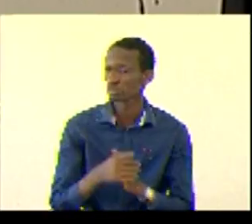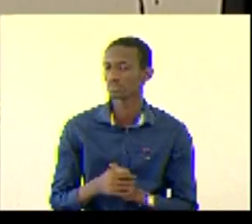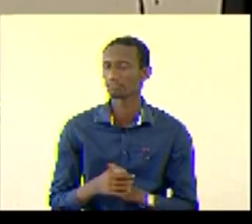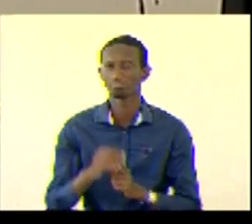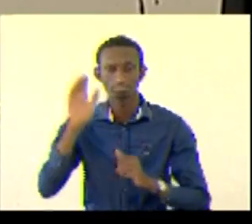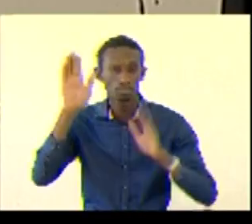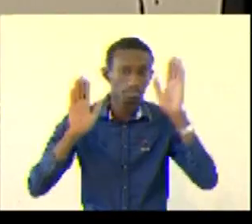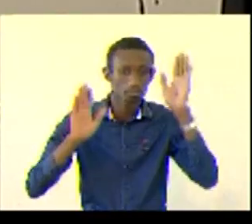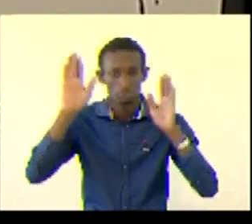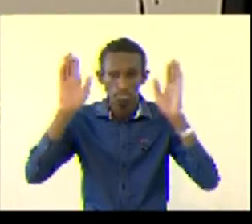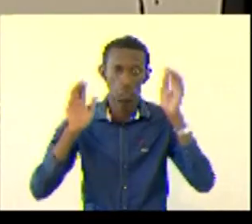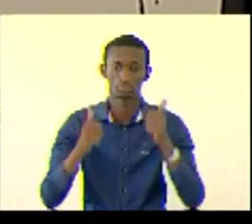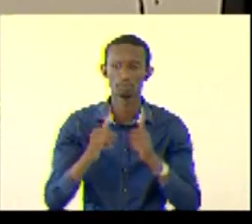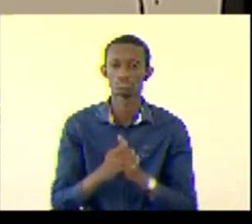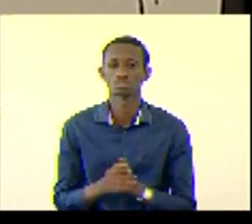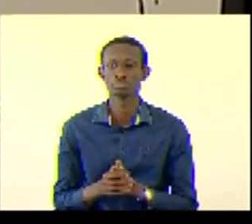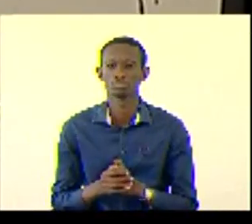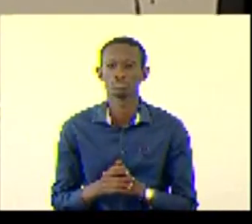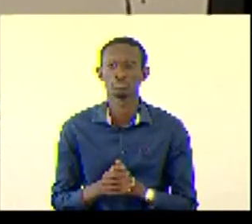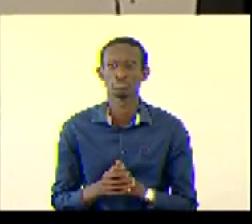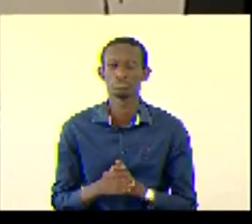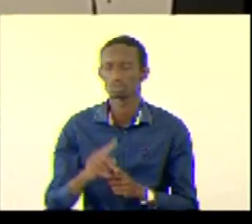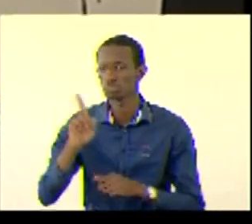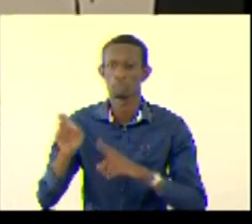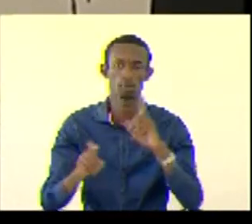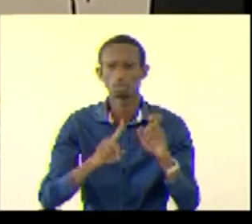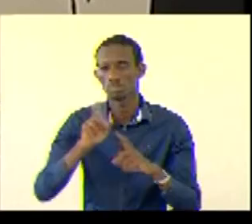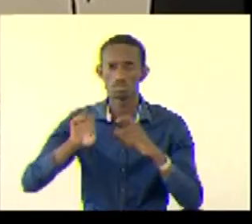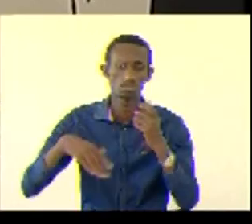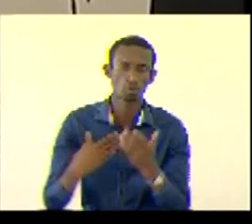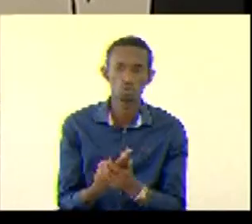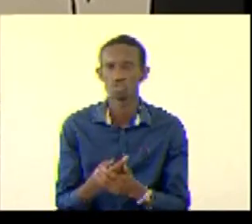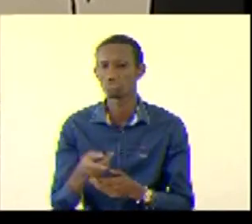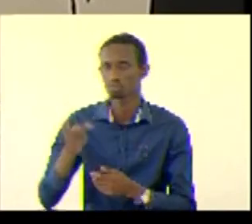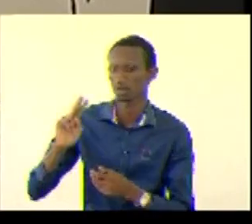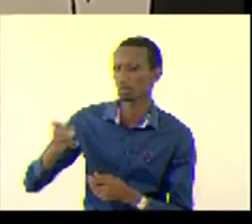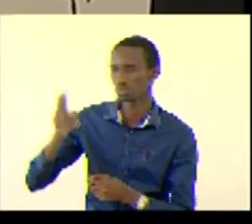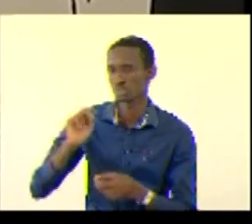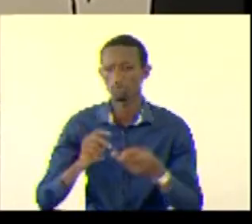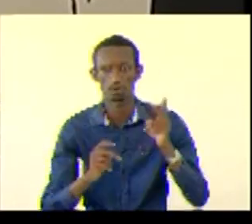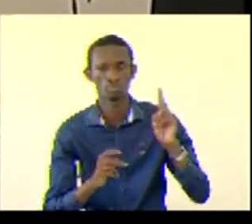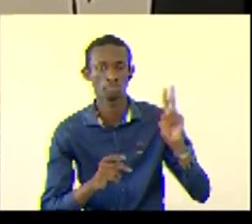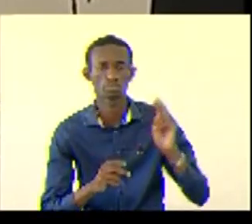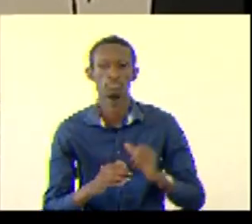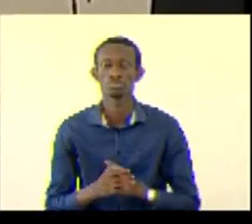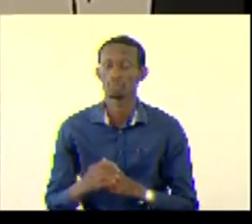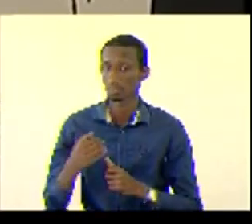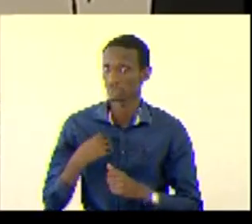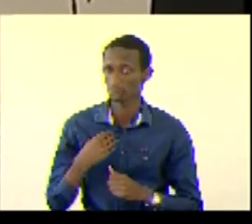contribute to the questions that we'll be answering together. I expect you again to